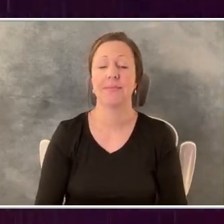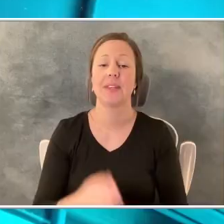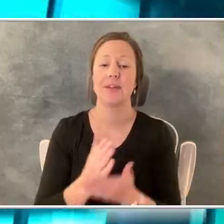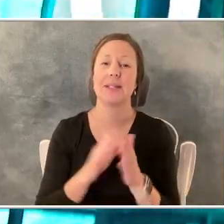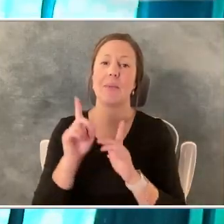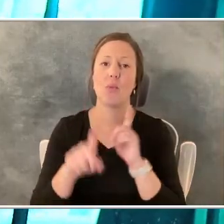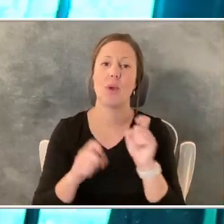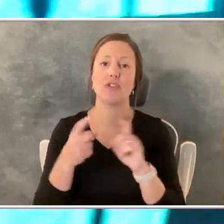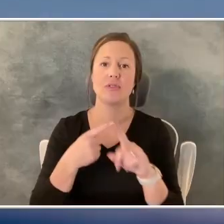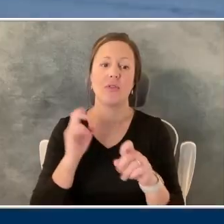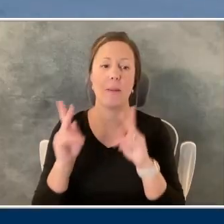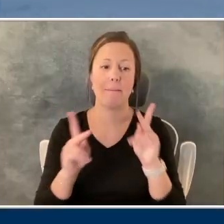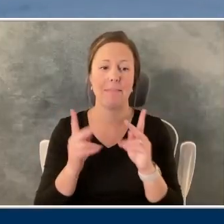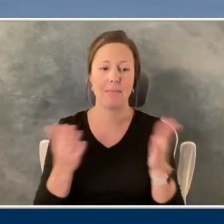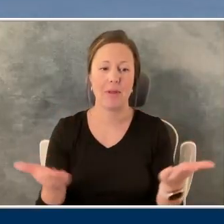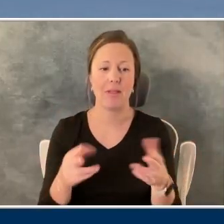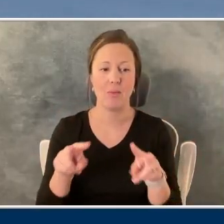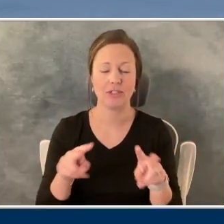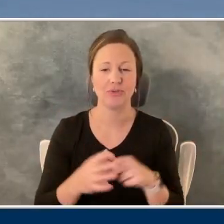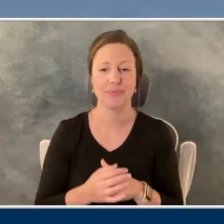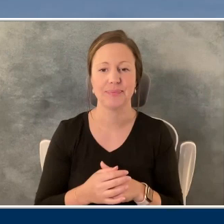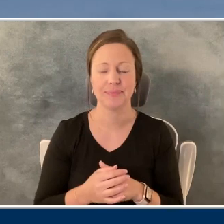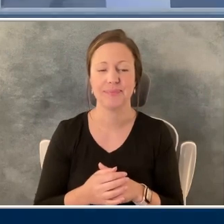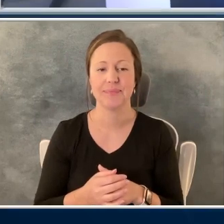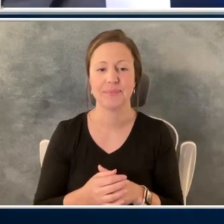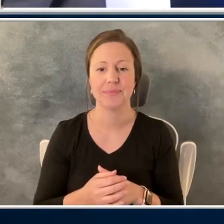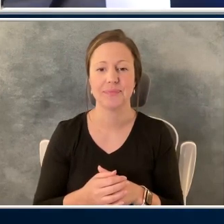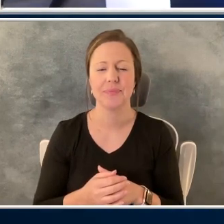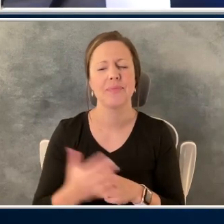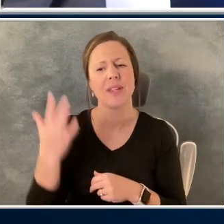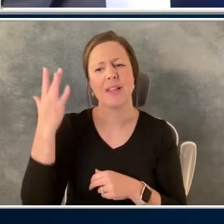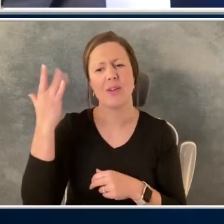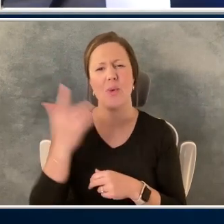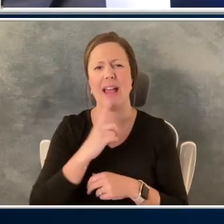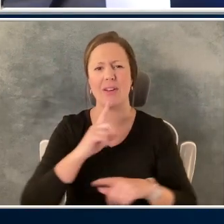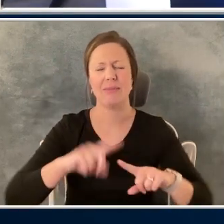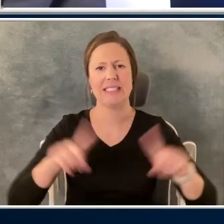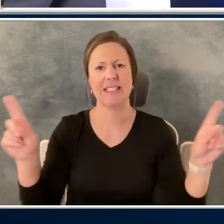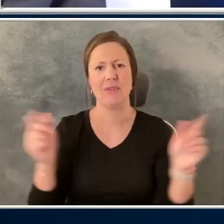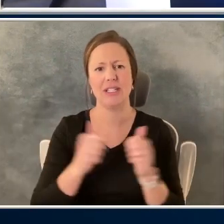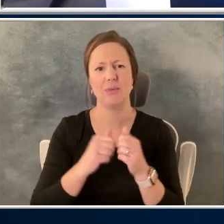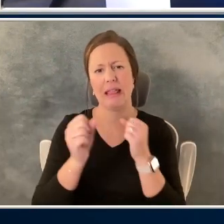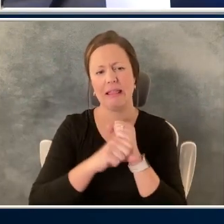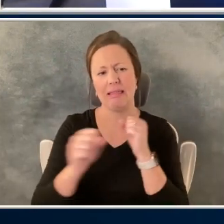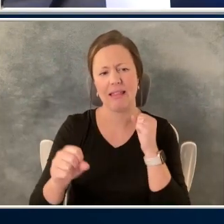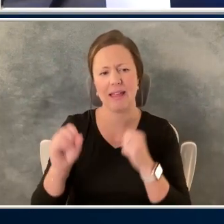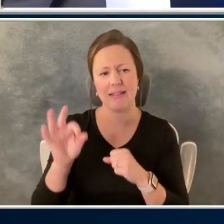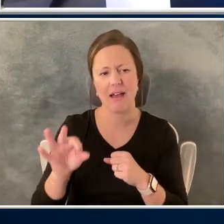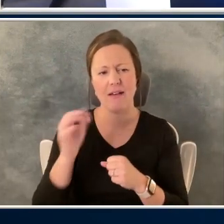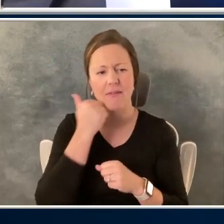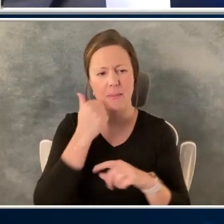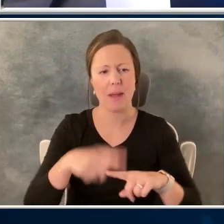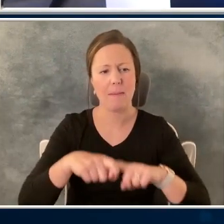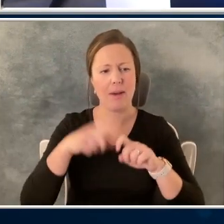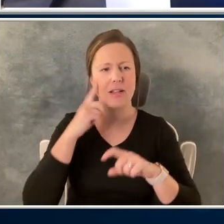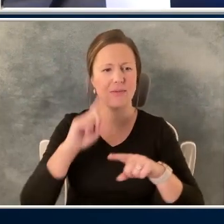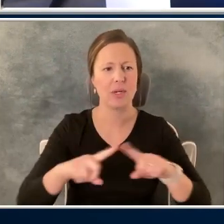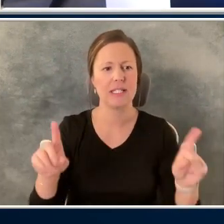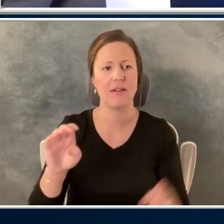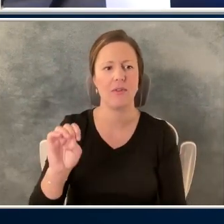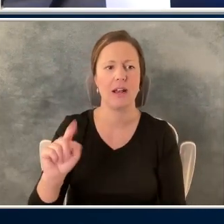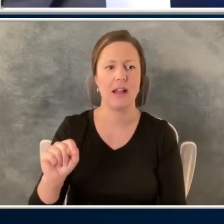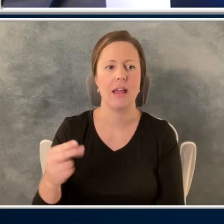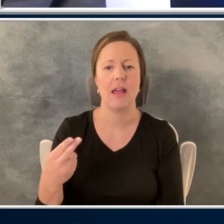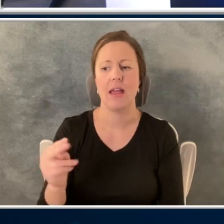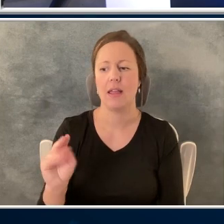we've got some good ones. Jeremy says and asks, why is there such a difference in length of menopause for different ethnicities? So we're talking about length